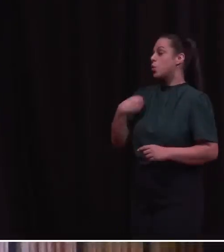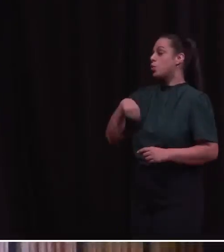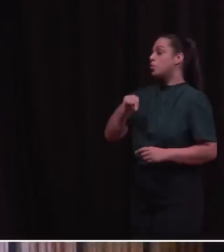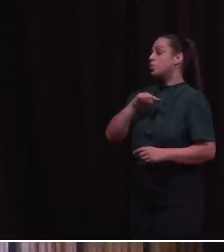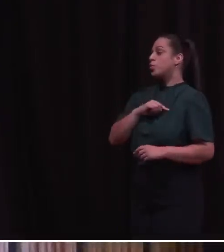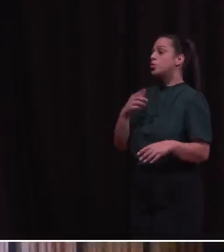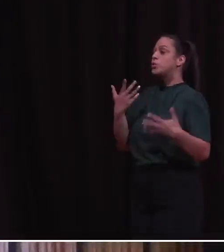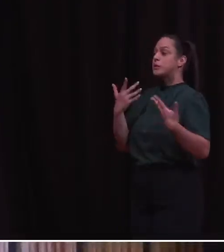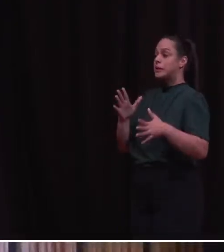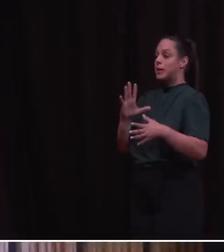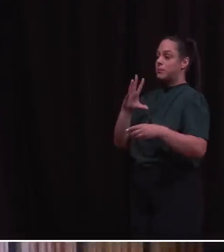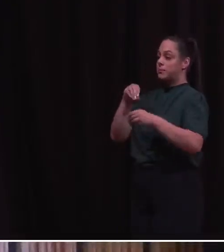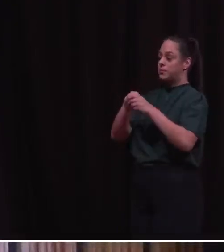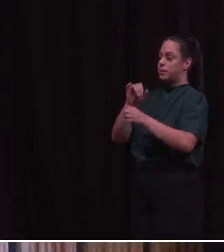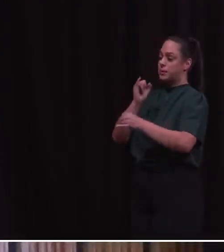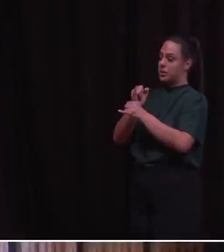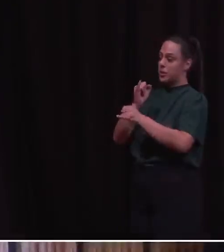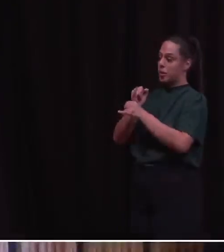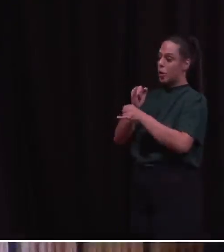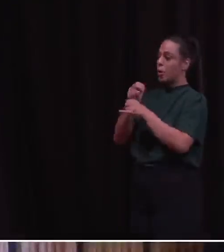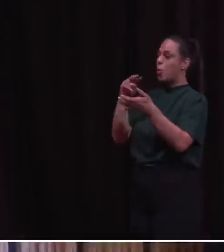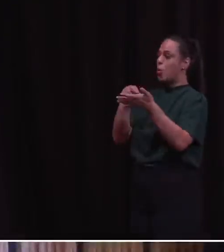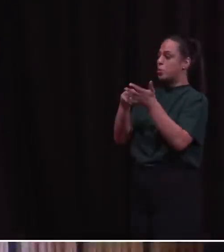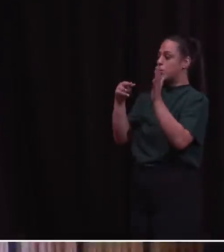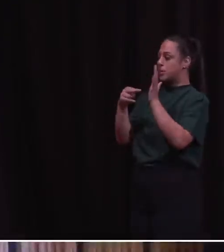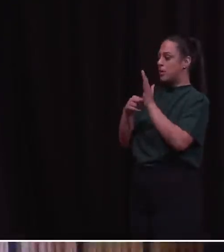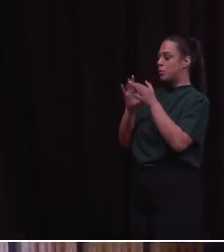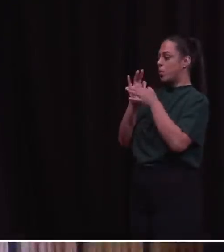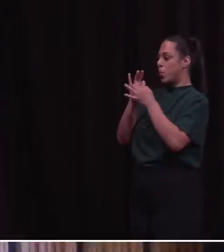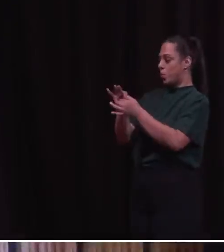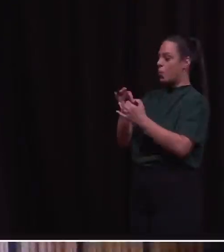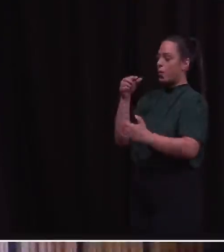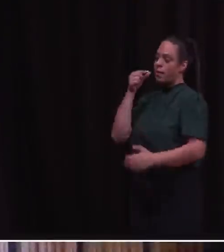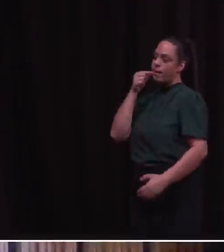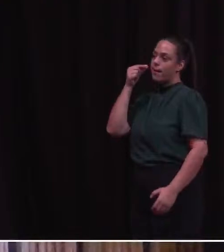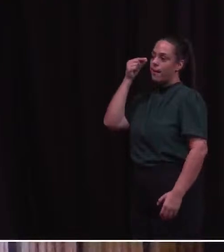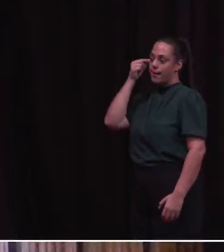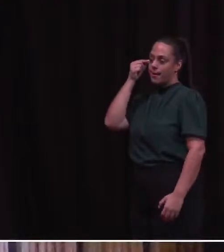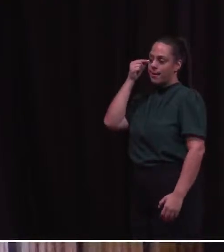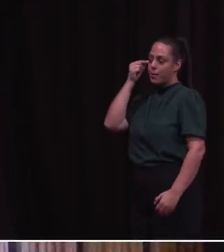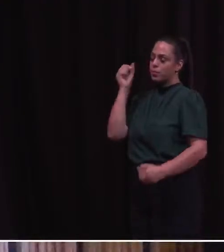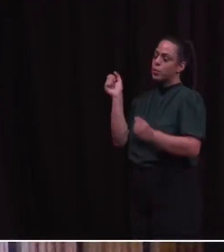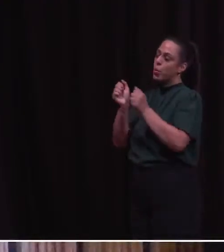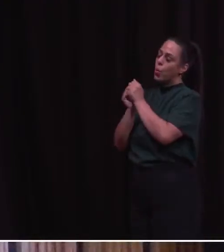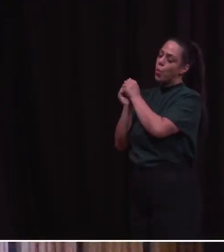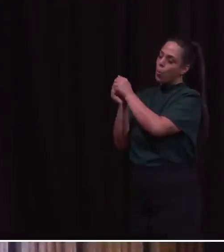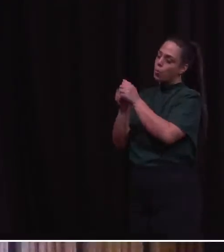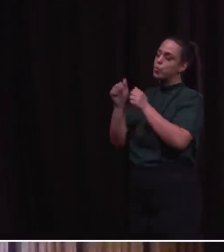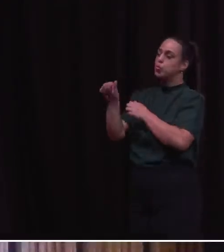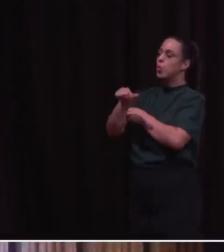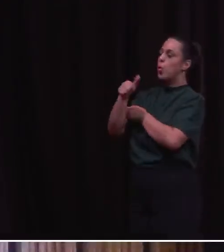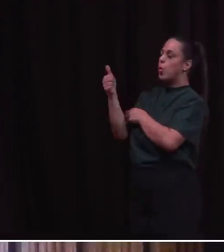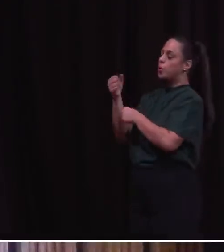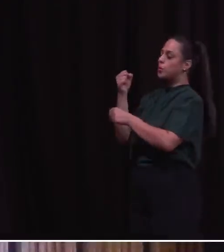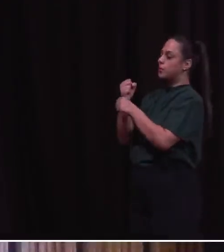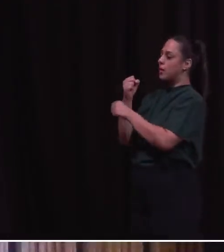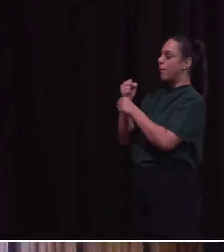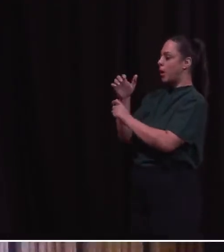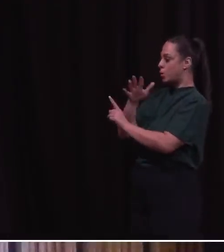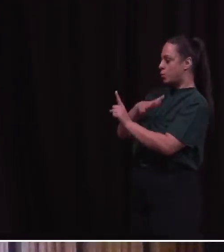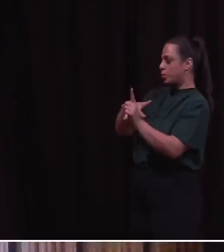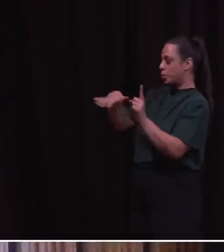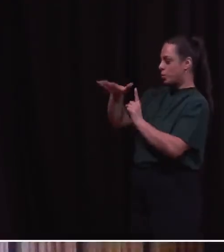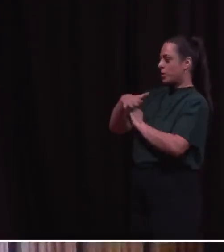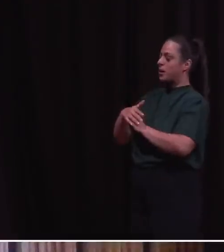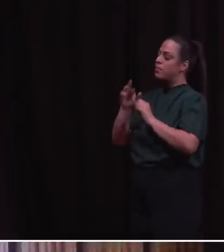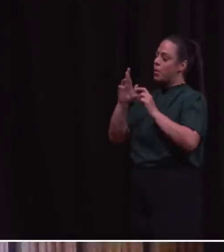institutionalized, even in conjunction with other social categories. I hope that answers your question.